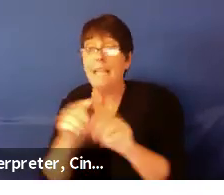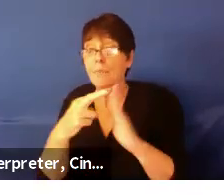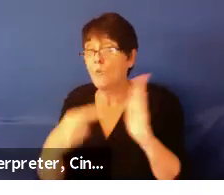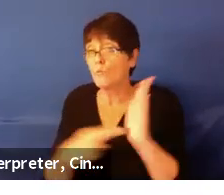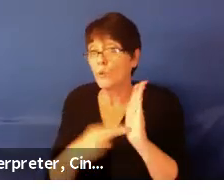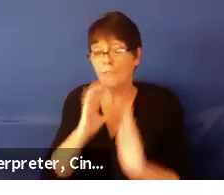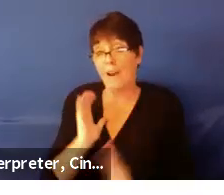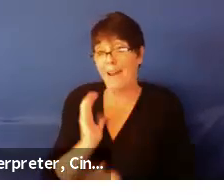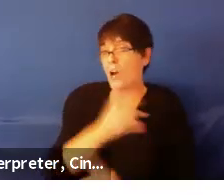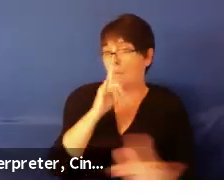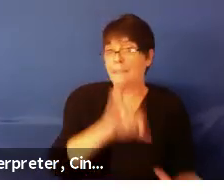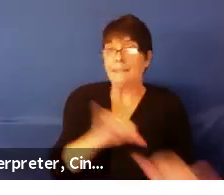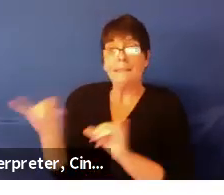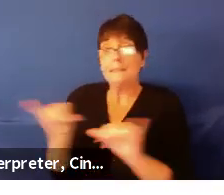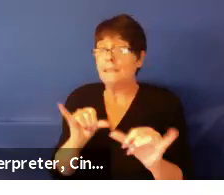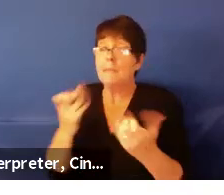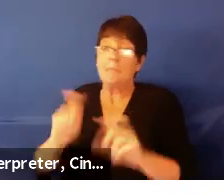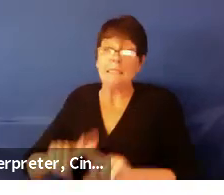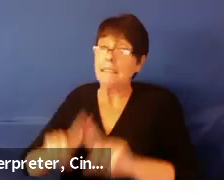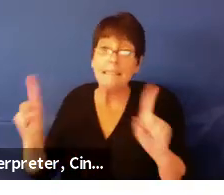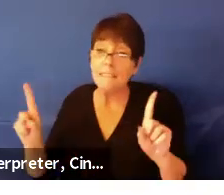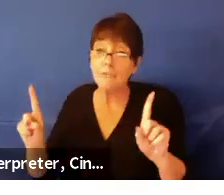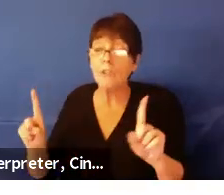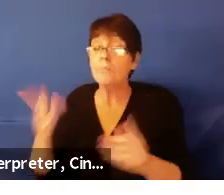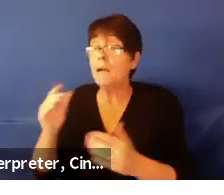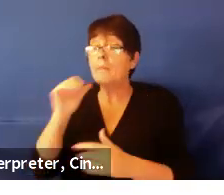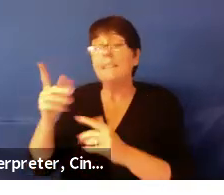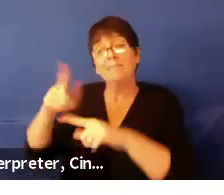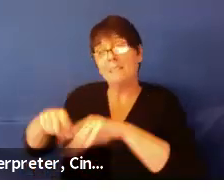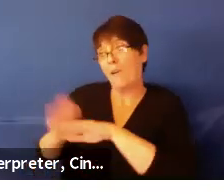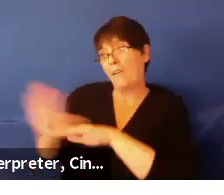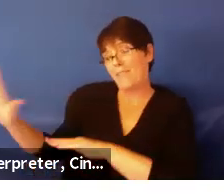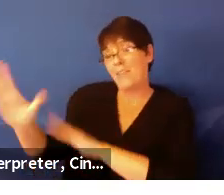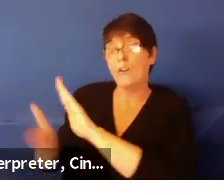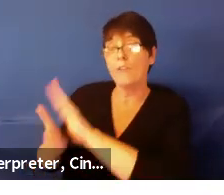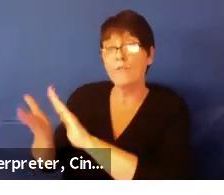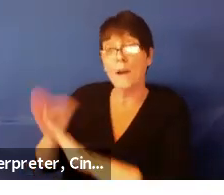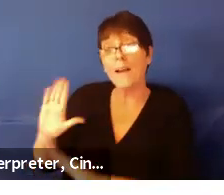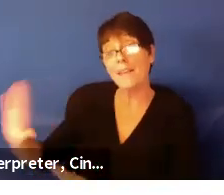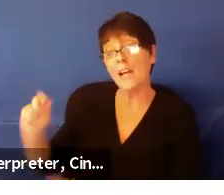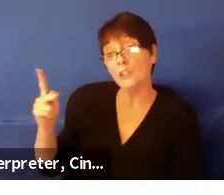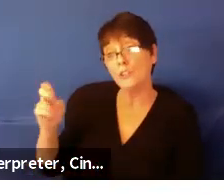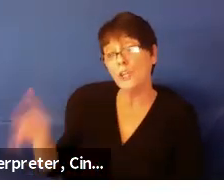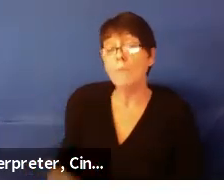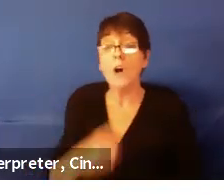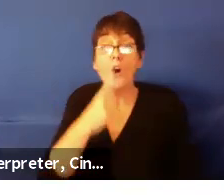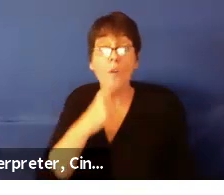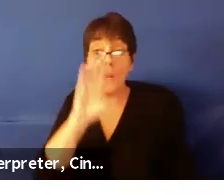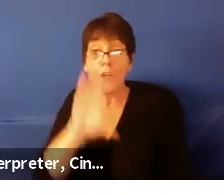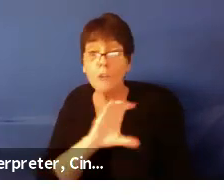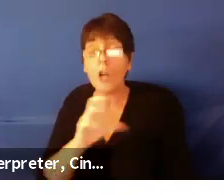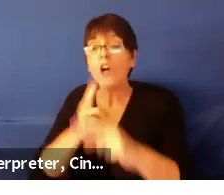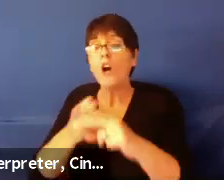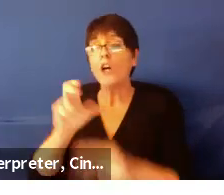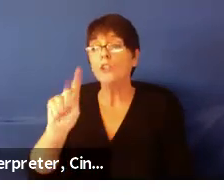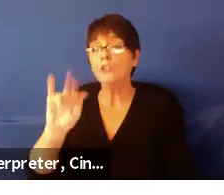staffing or guidance or doctrine around how they run their shelters. A Red Cross shelter strike team